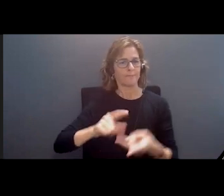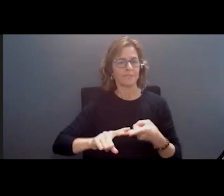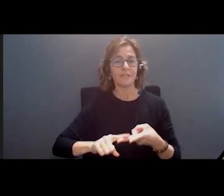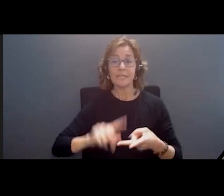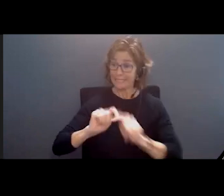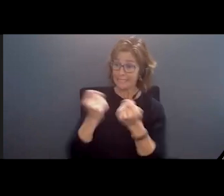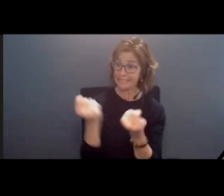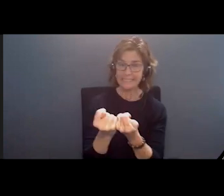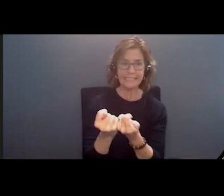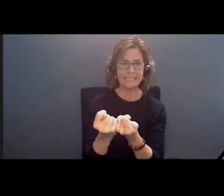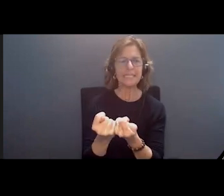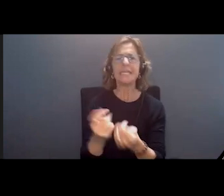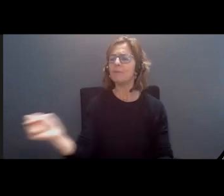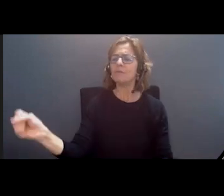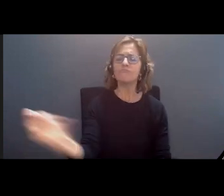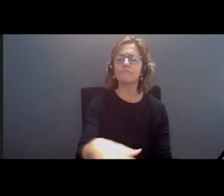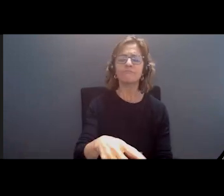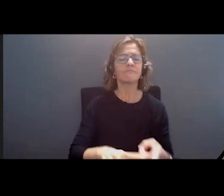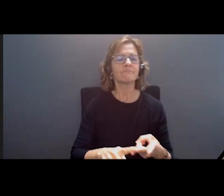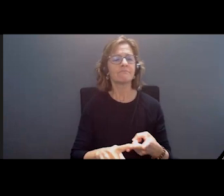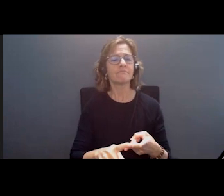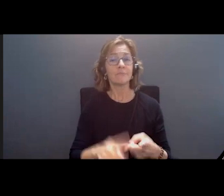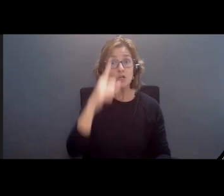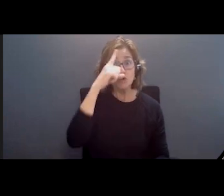dreams, a sprinkle